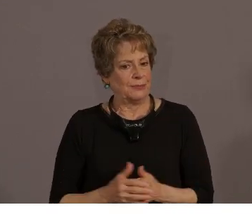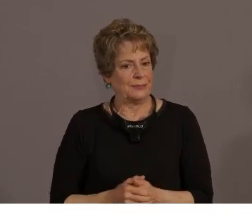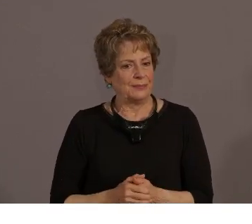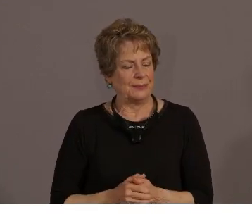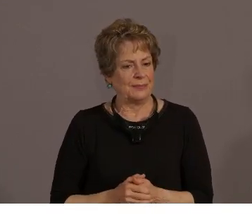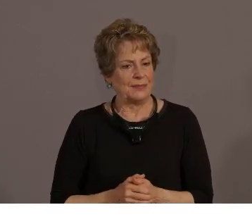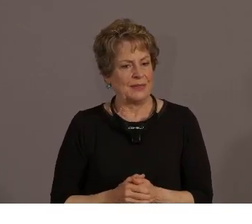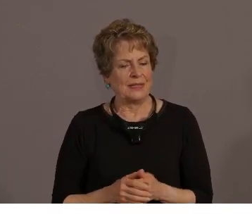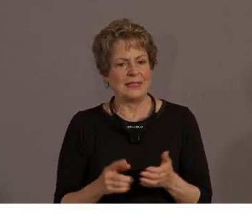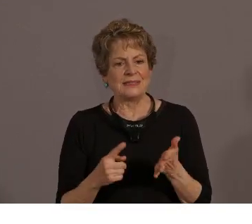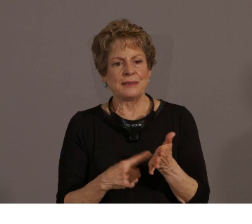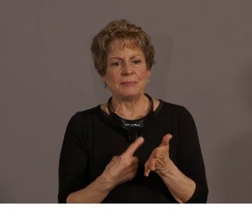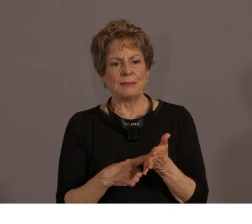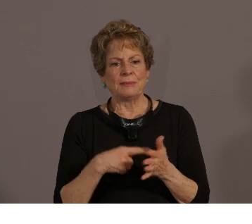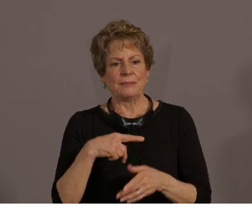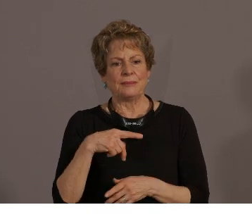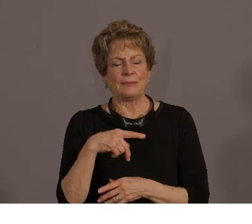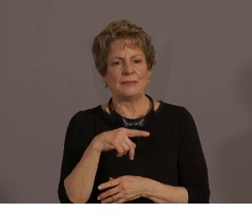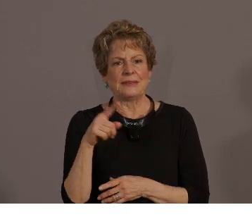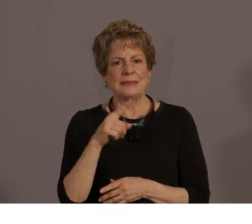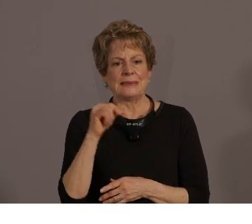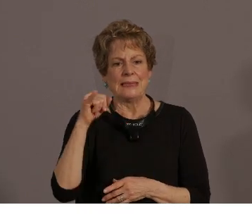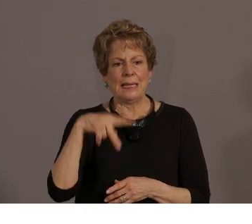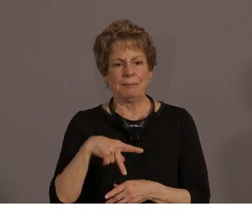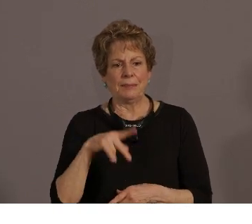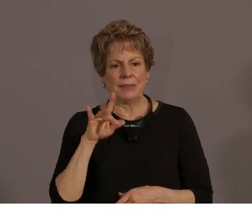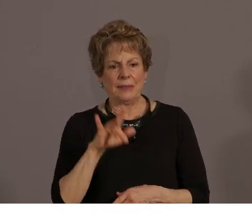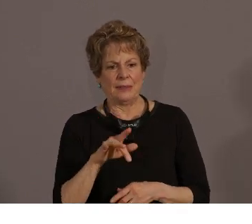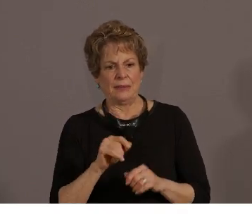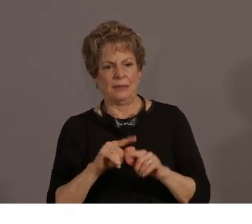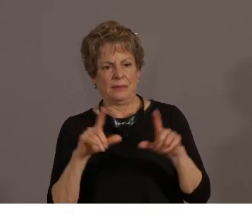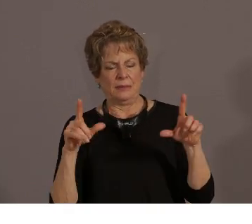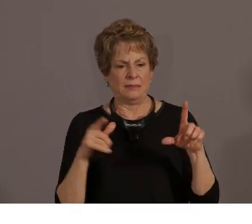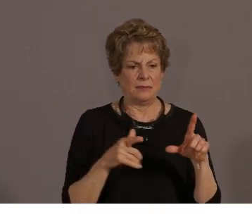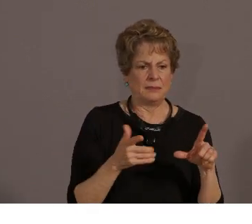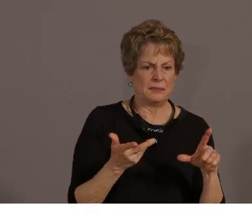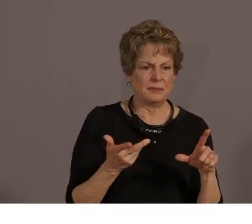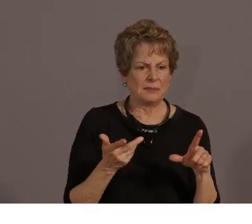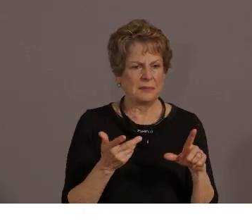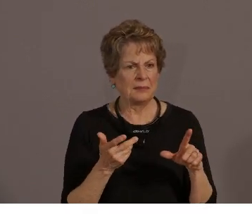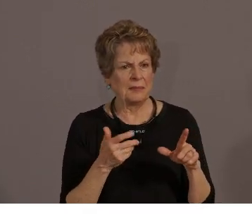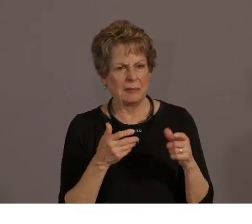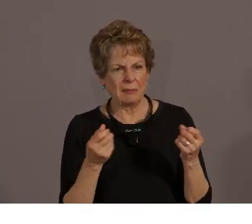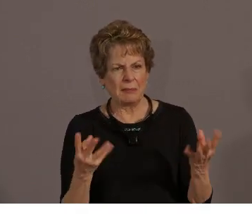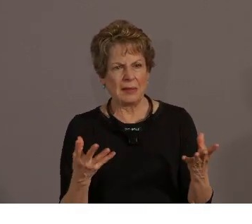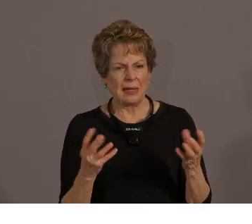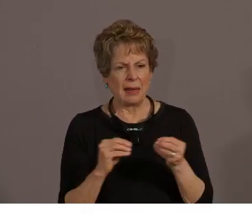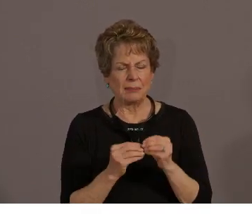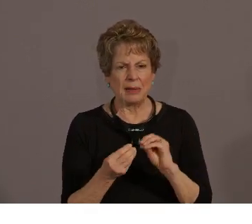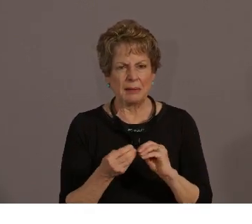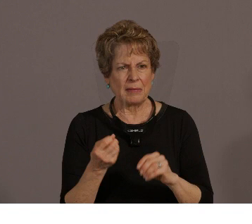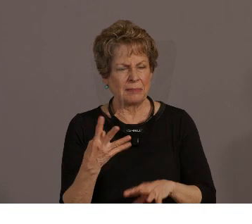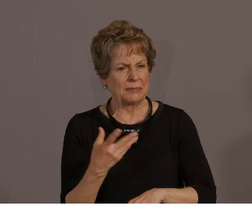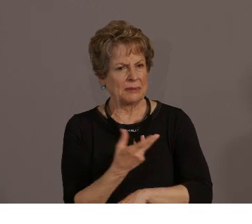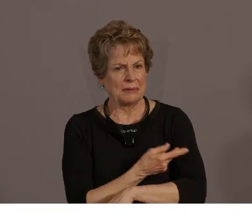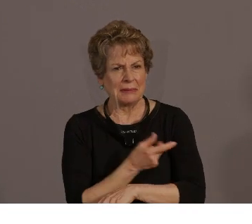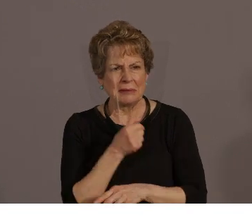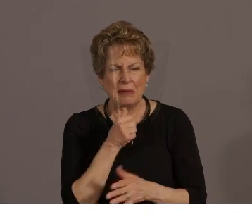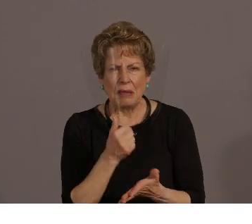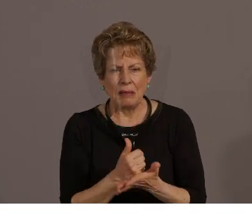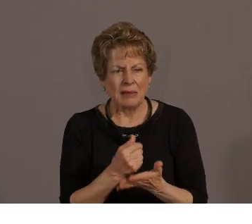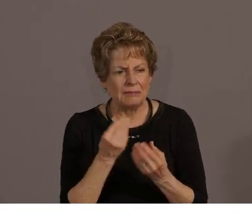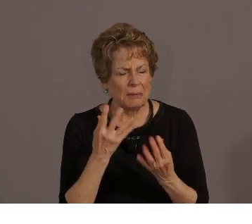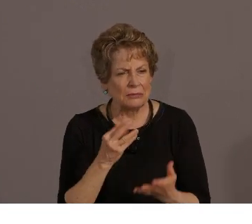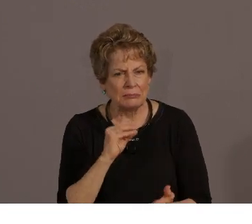help you if you don't know the denominators or if you don't have additional information. And so if you look in the upper